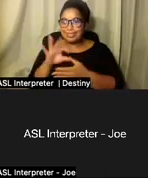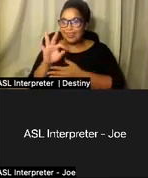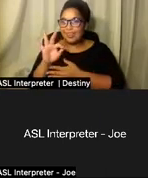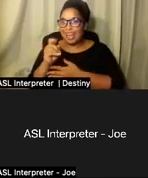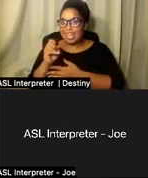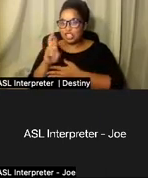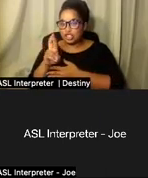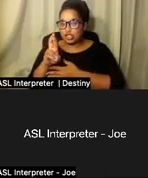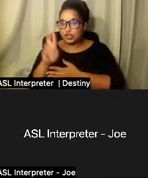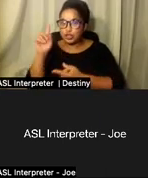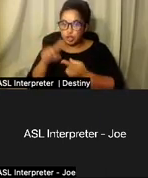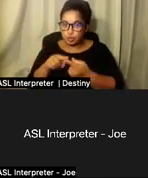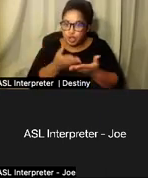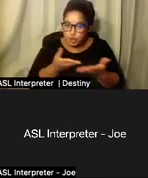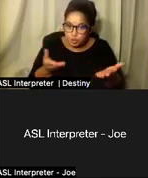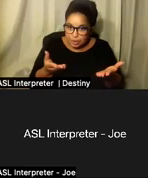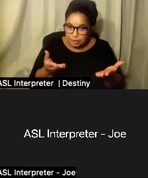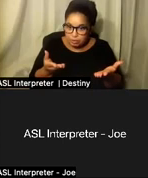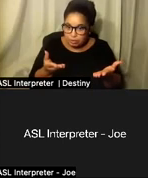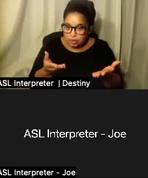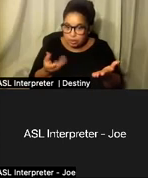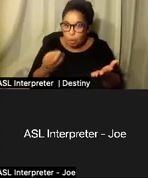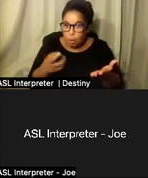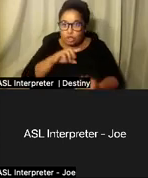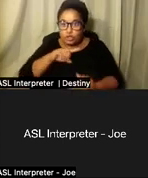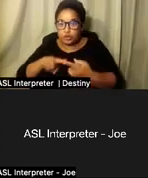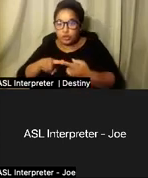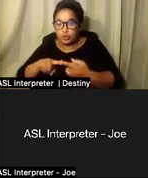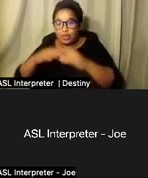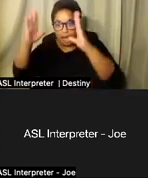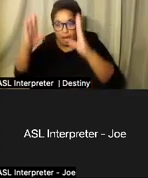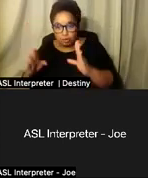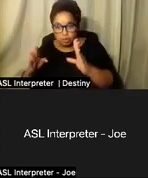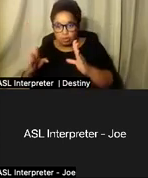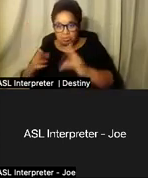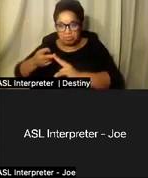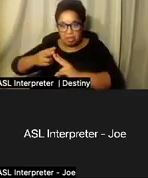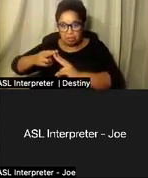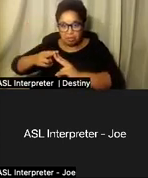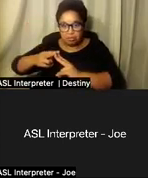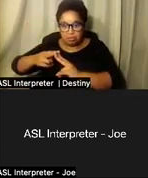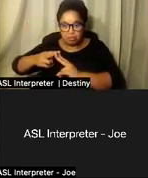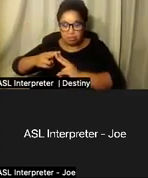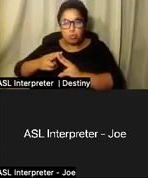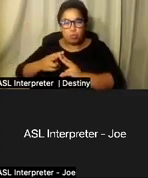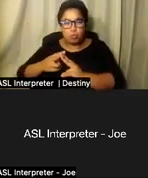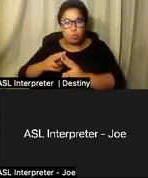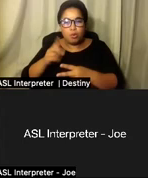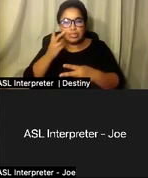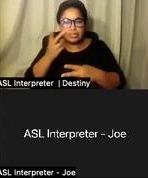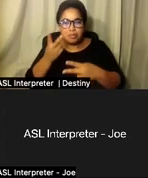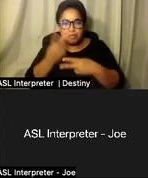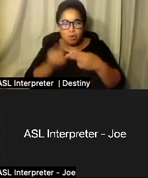unit, and the other is we attach the fastener to the house. We're going to cover both, right?